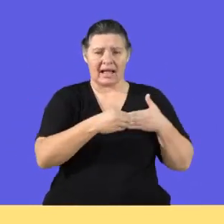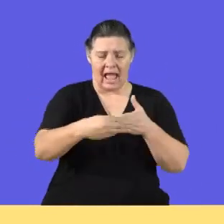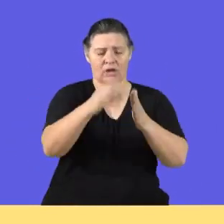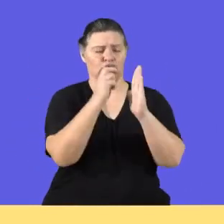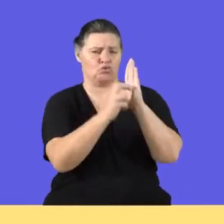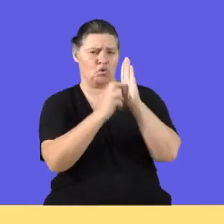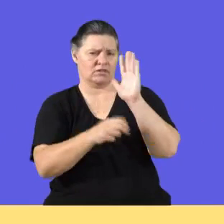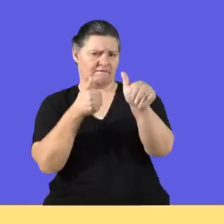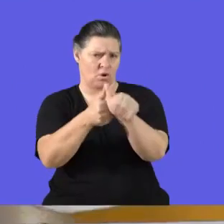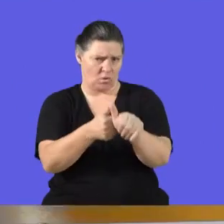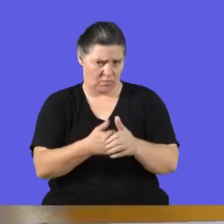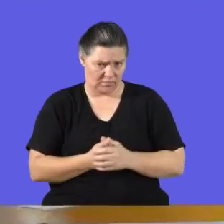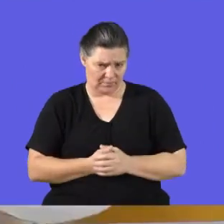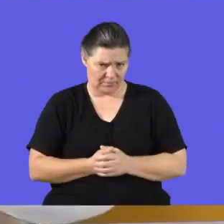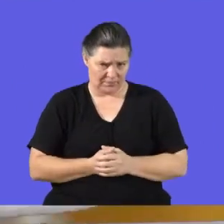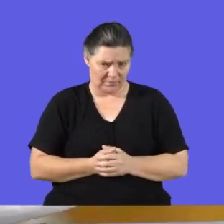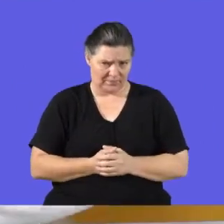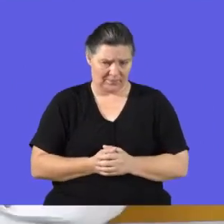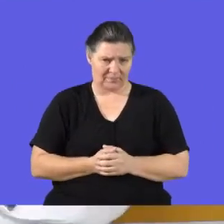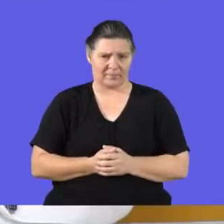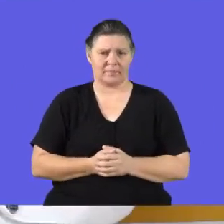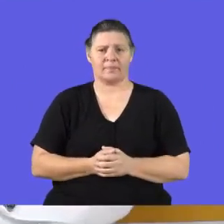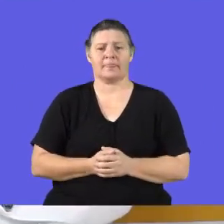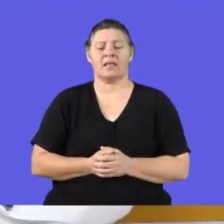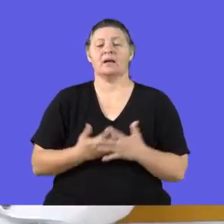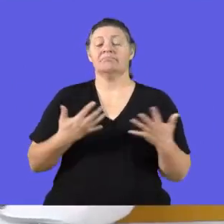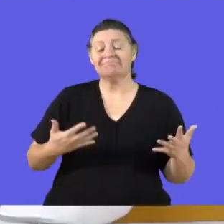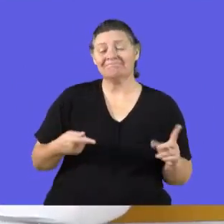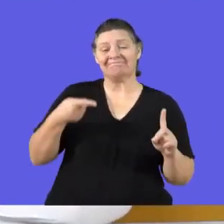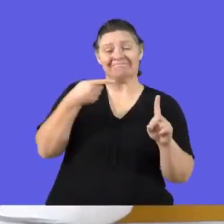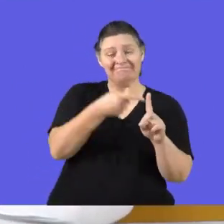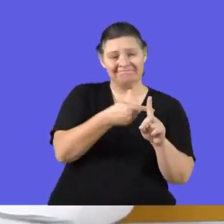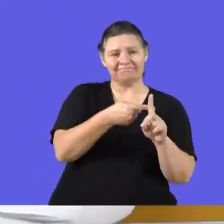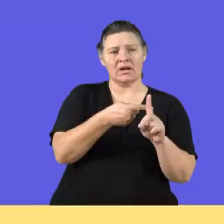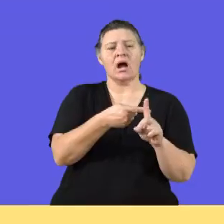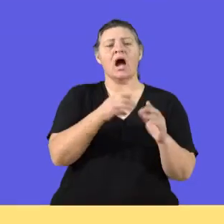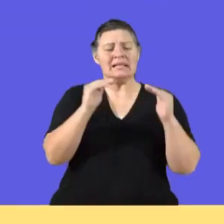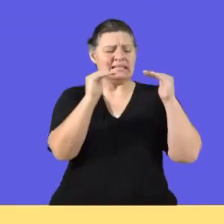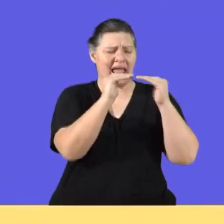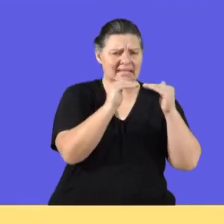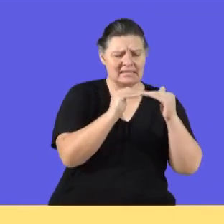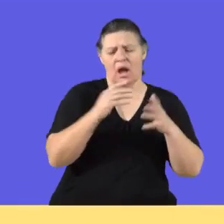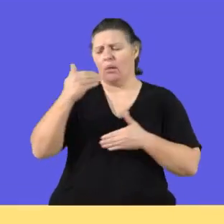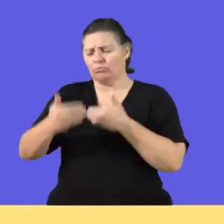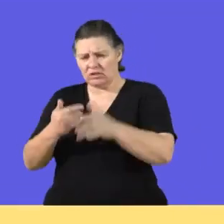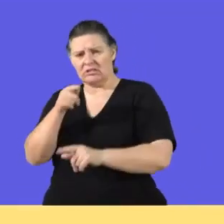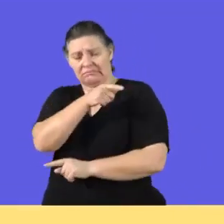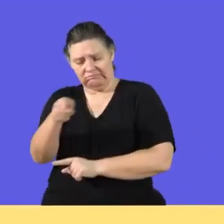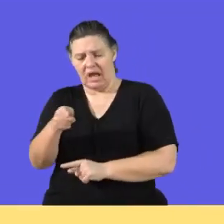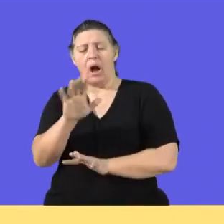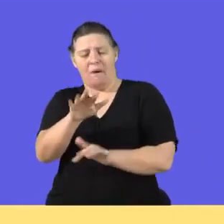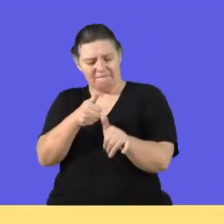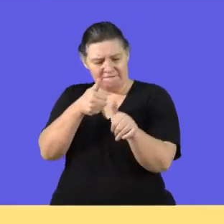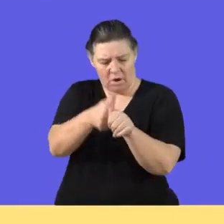I'm going to keep explaining. It's going to get lighter as we go. It is standards and procedures